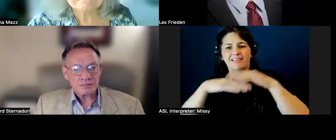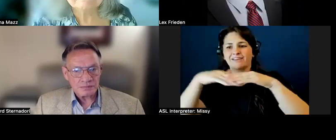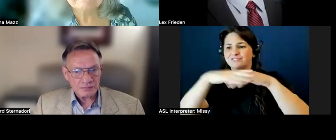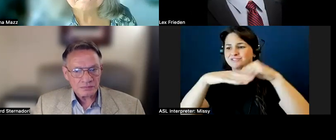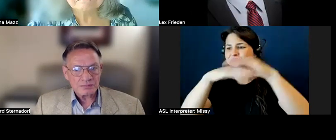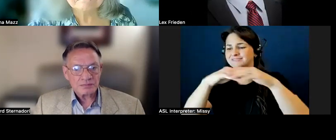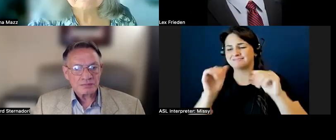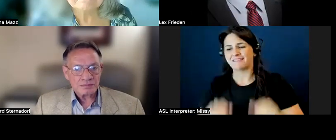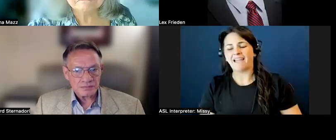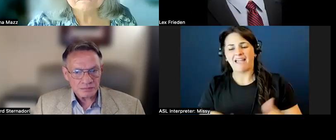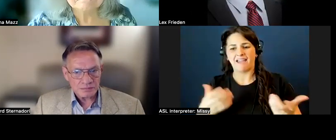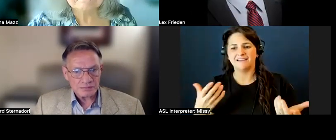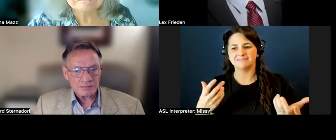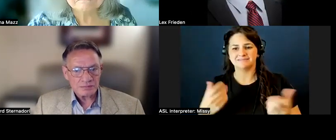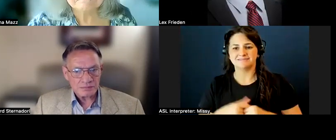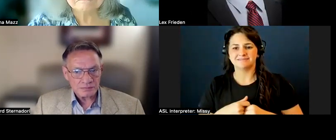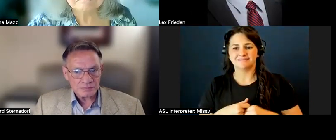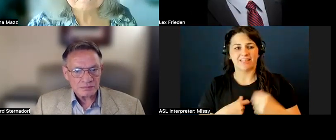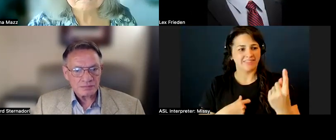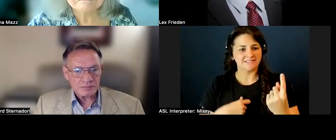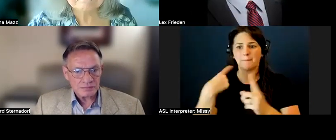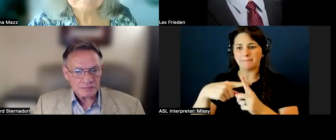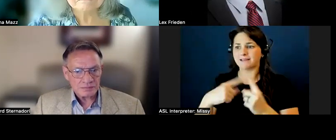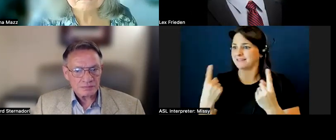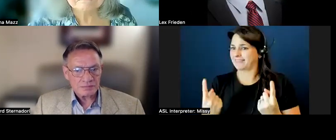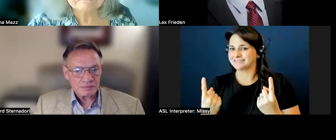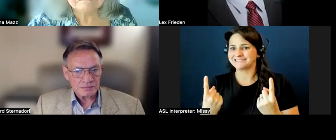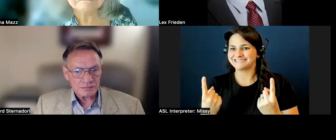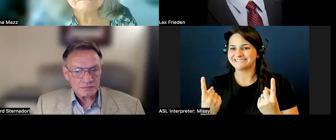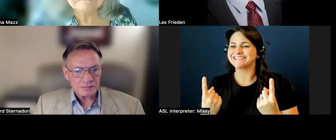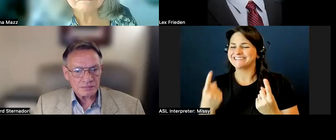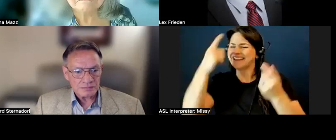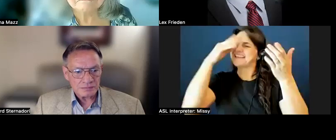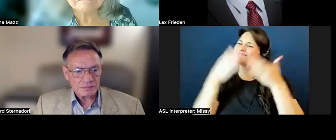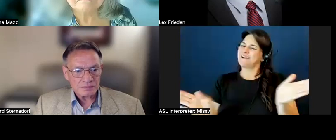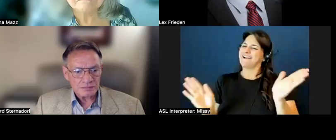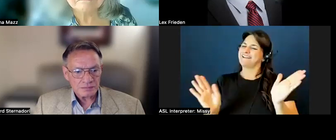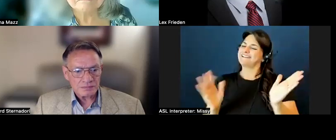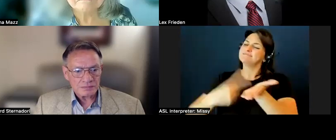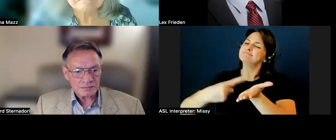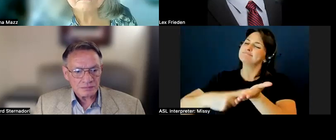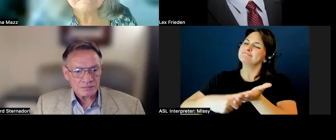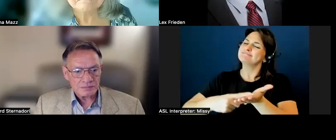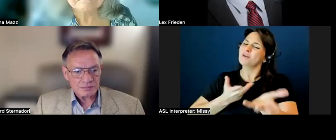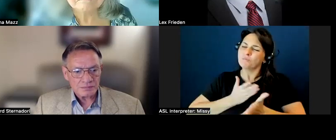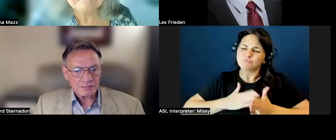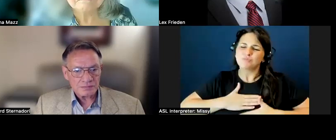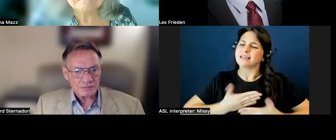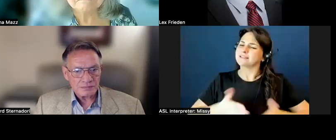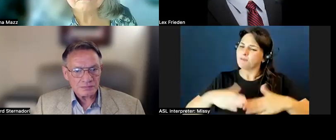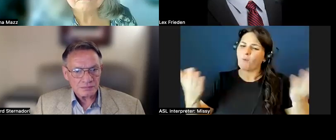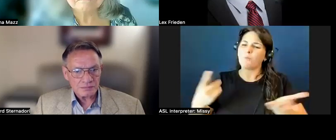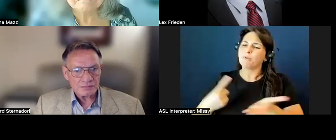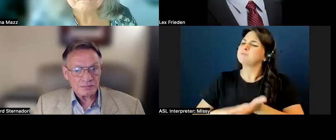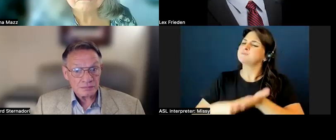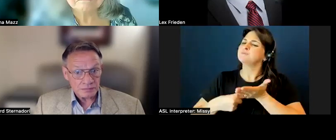disability, kind of thing. So people just need to be thinking broader and have it as part of conversations, and have those open conversations